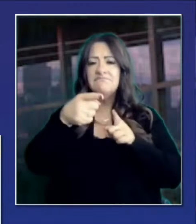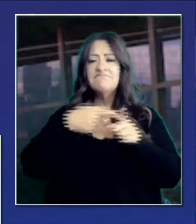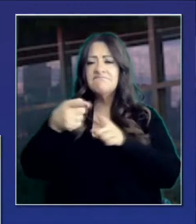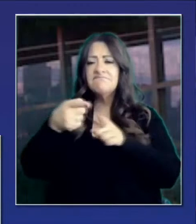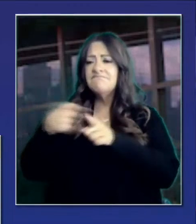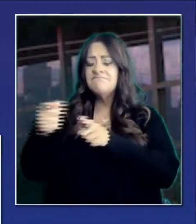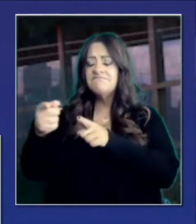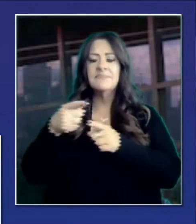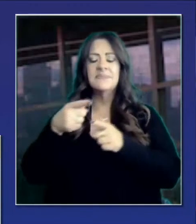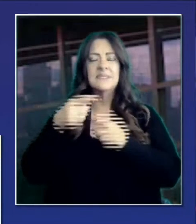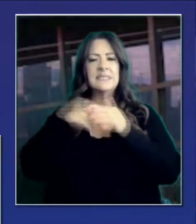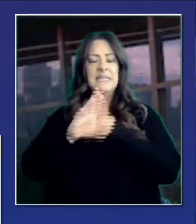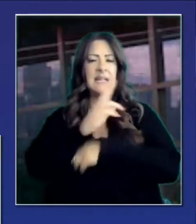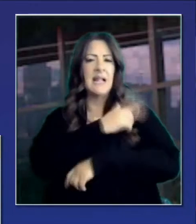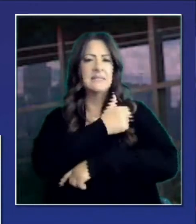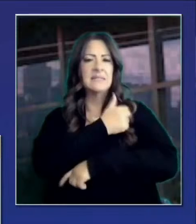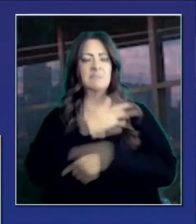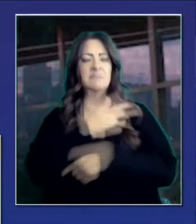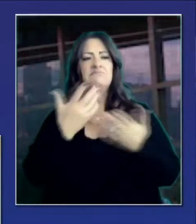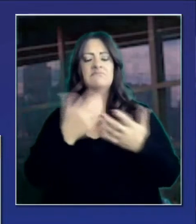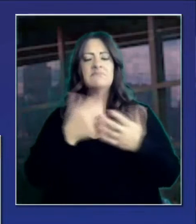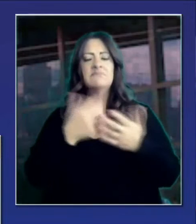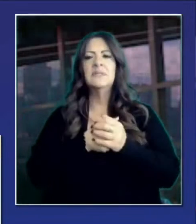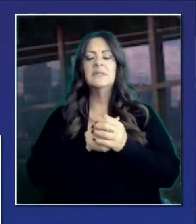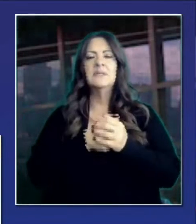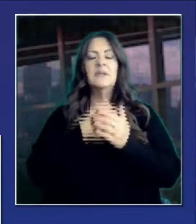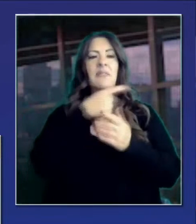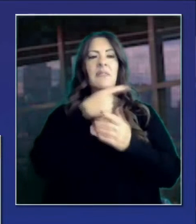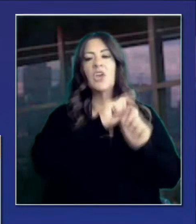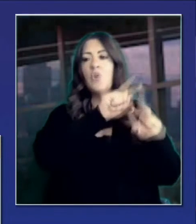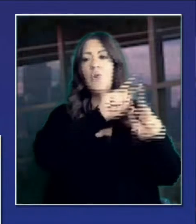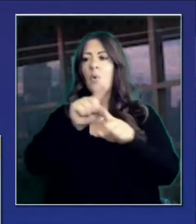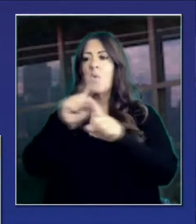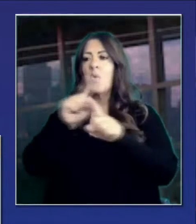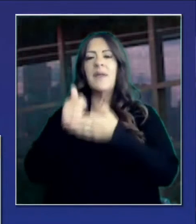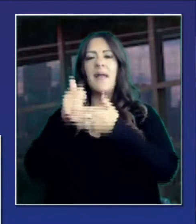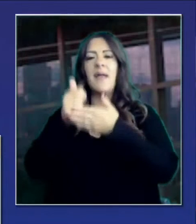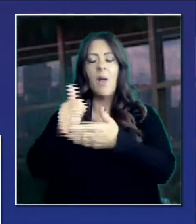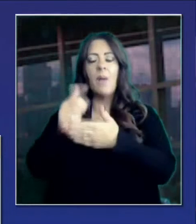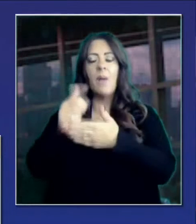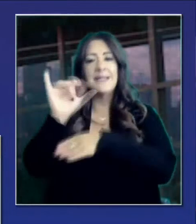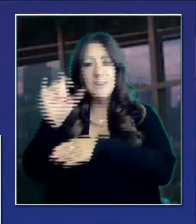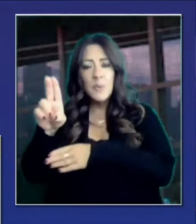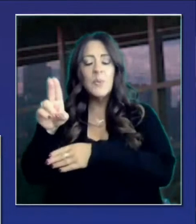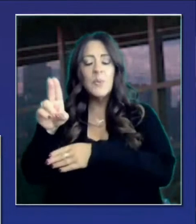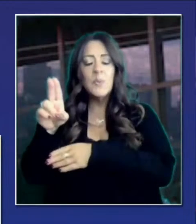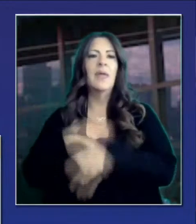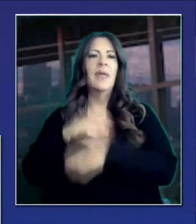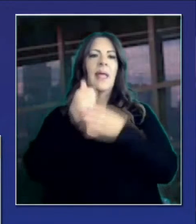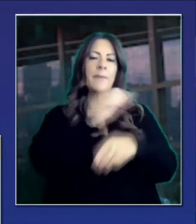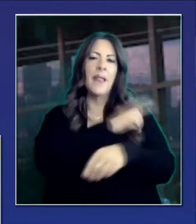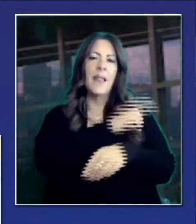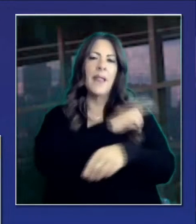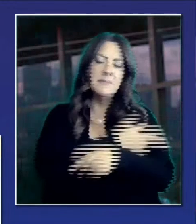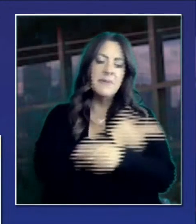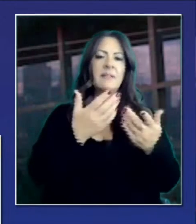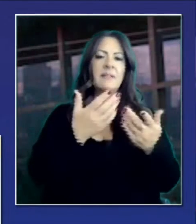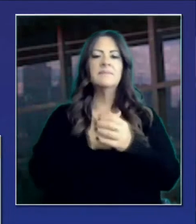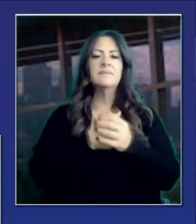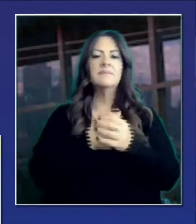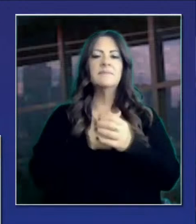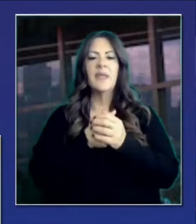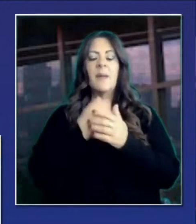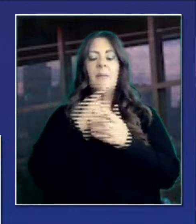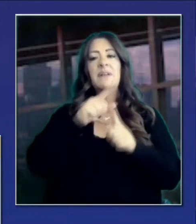we're expanding that capacity. It's not static ICU capacity. We can expand that ICU capacity. We've got these alternative